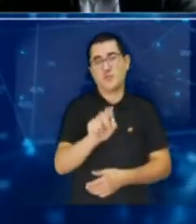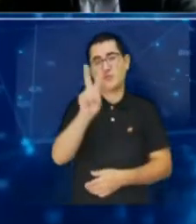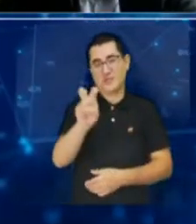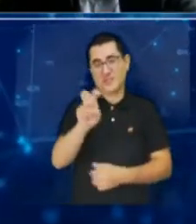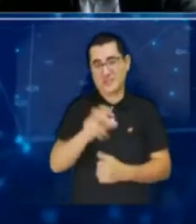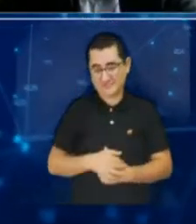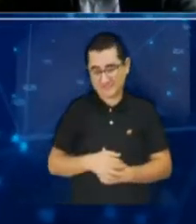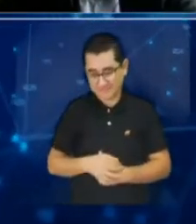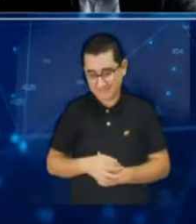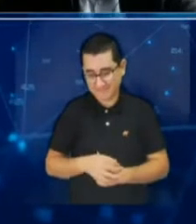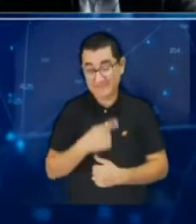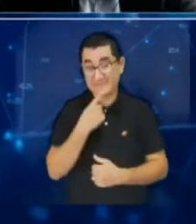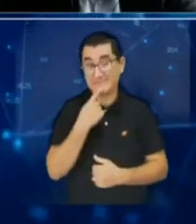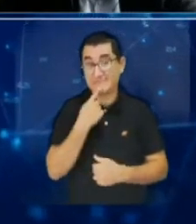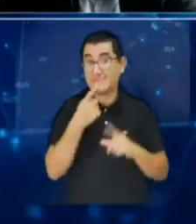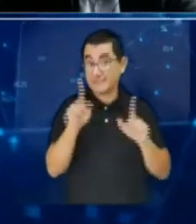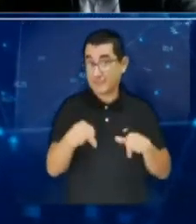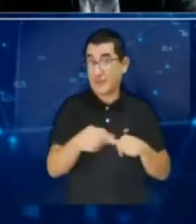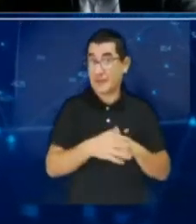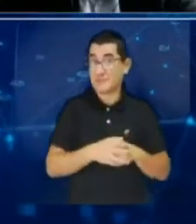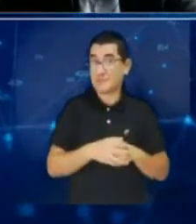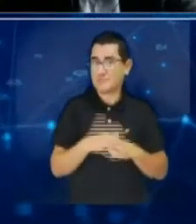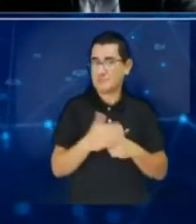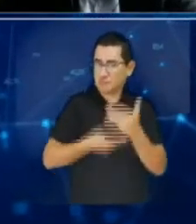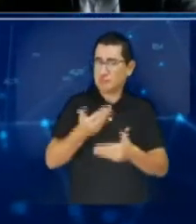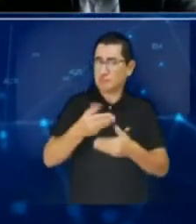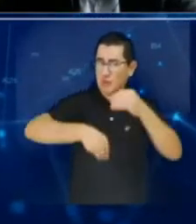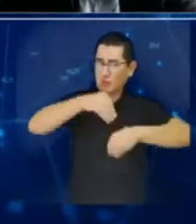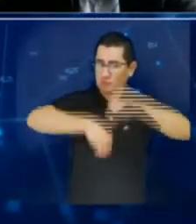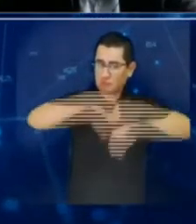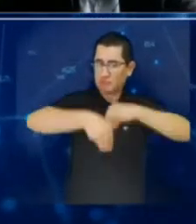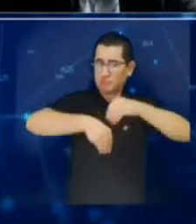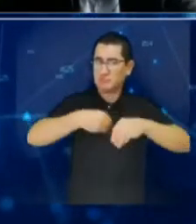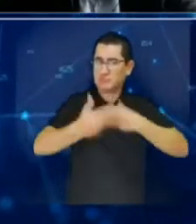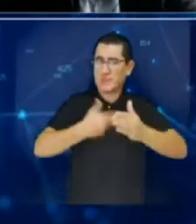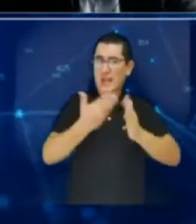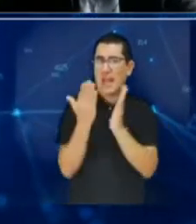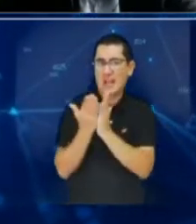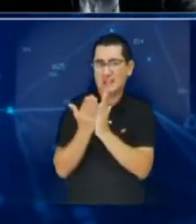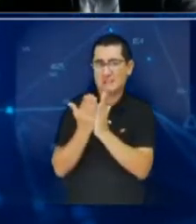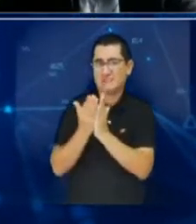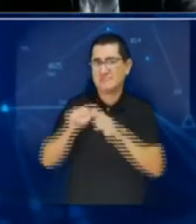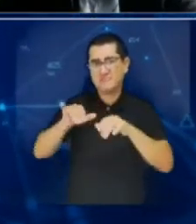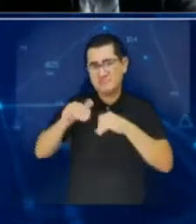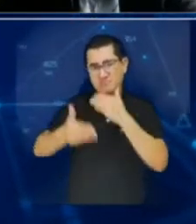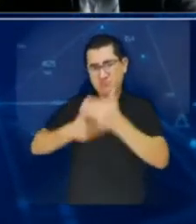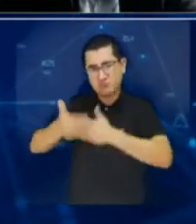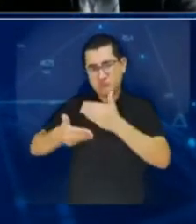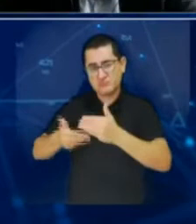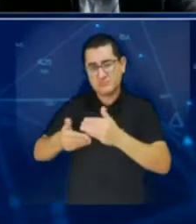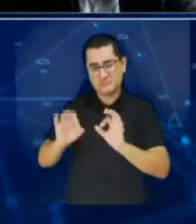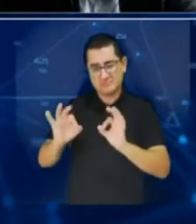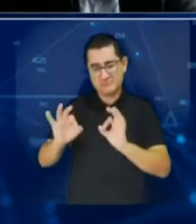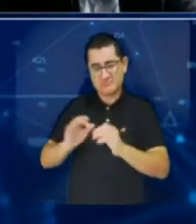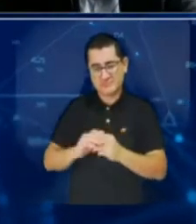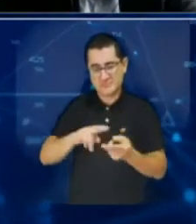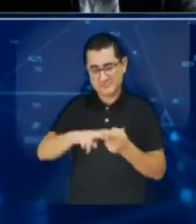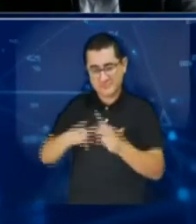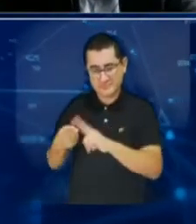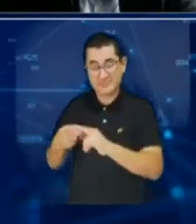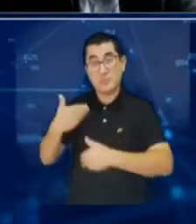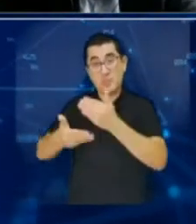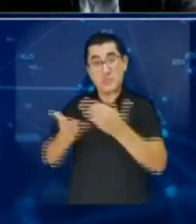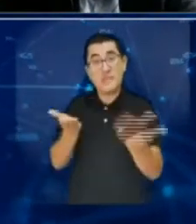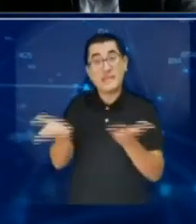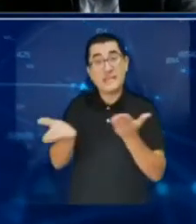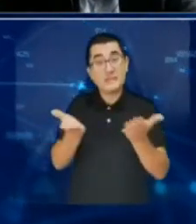1.6, item 1.6, preliminary view. The correspondence studies are being reviewed